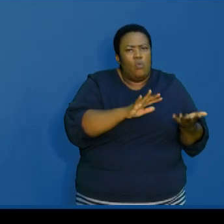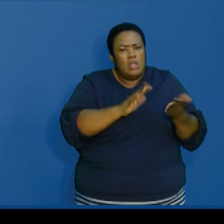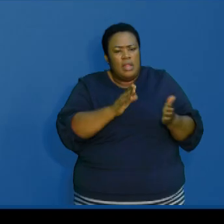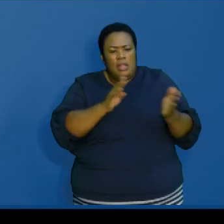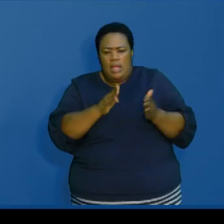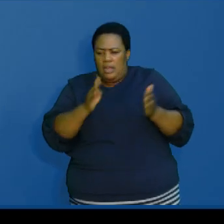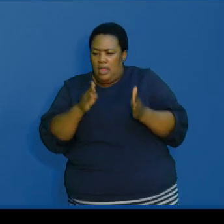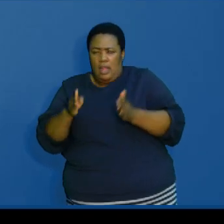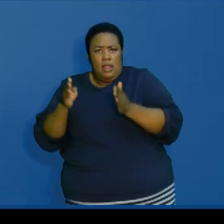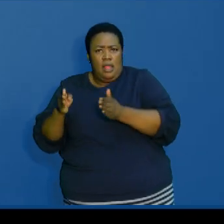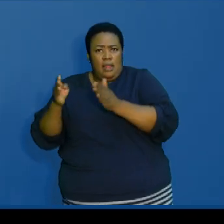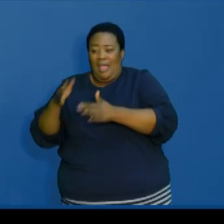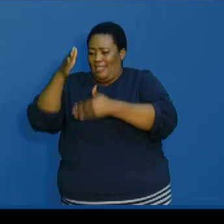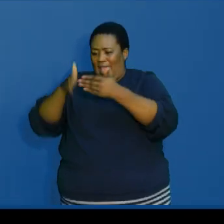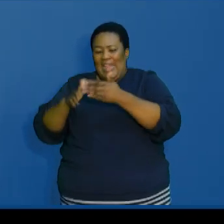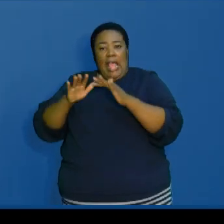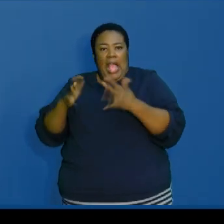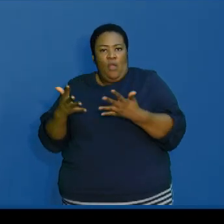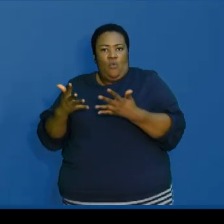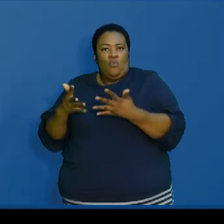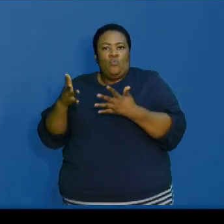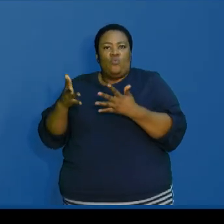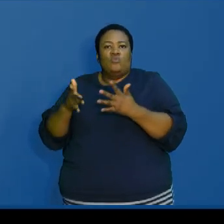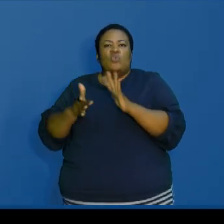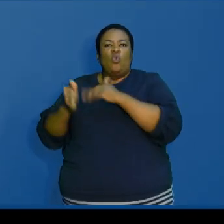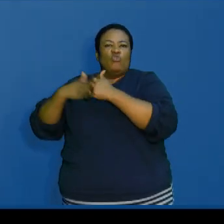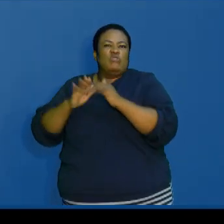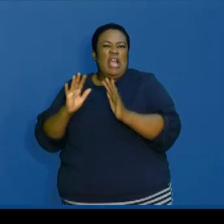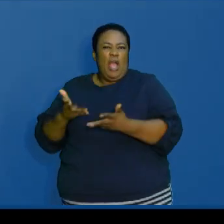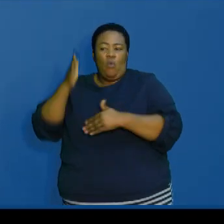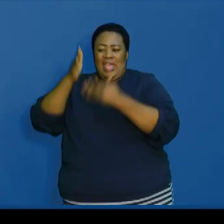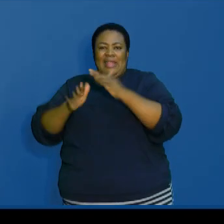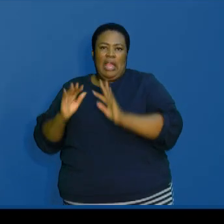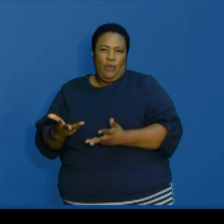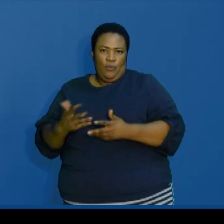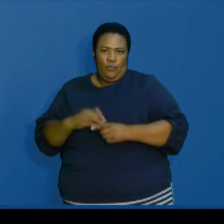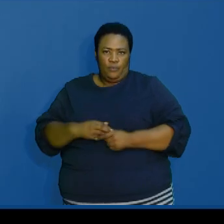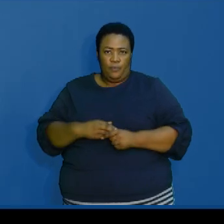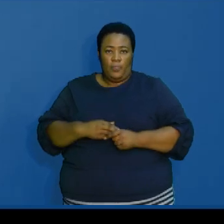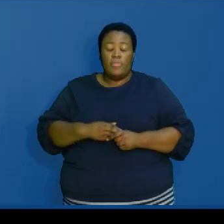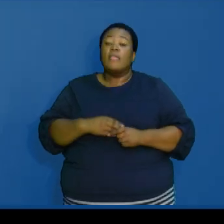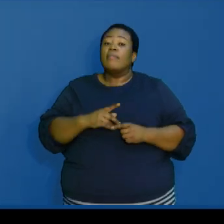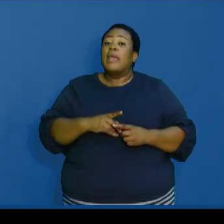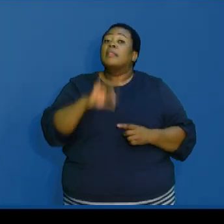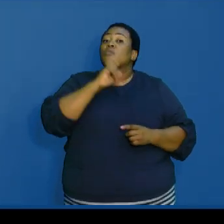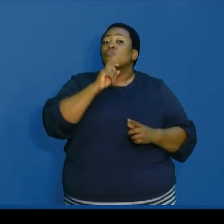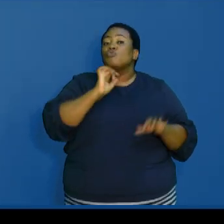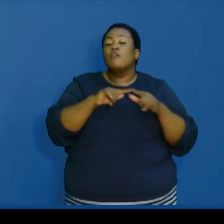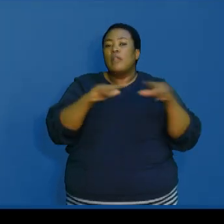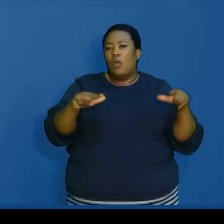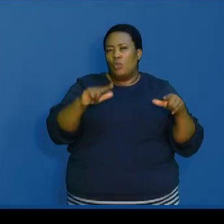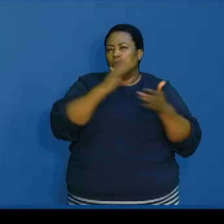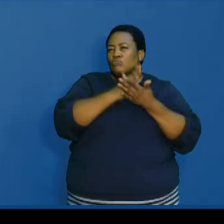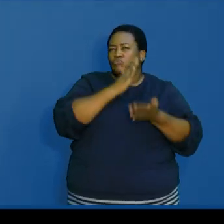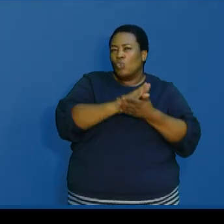end, it comes to a particular conclusion. Figurative use of language. I'm sure you know that